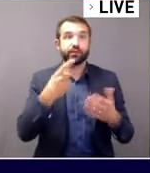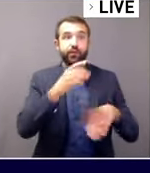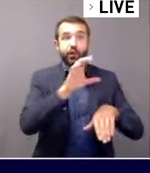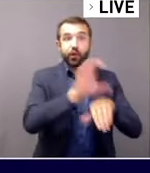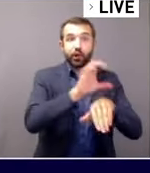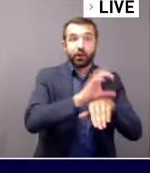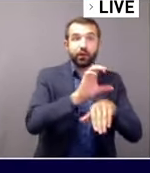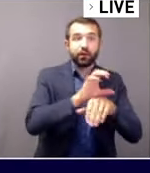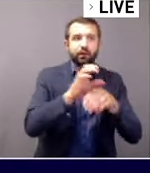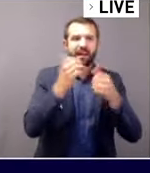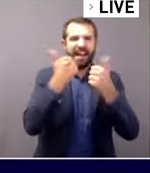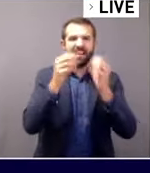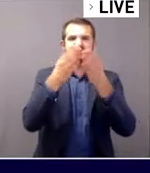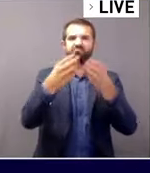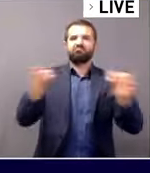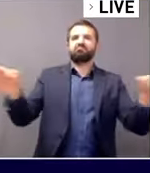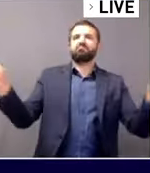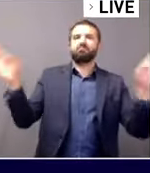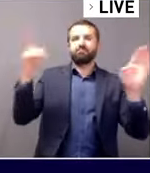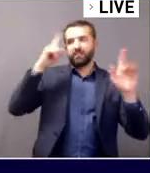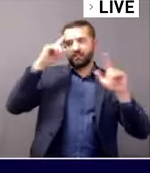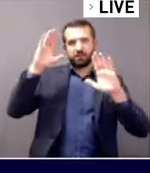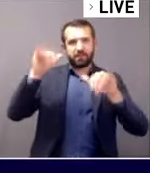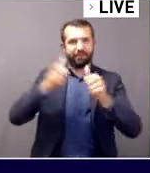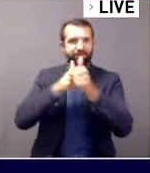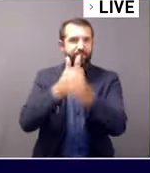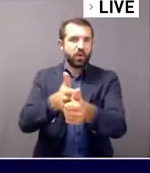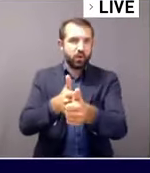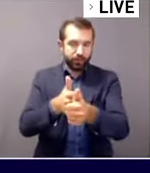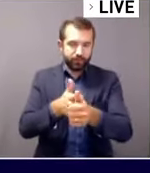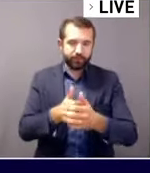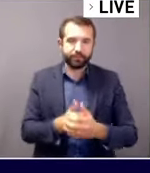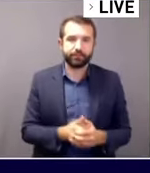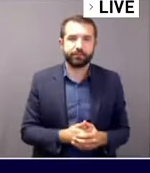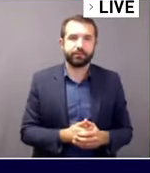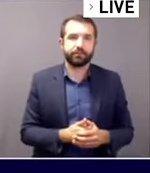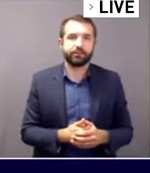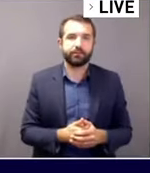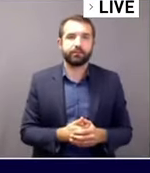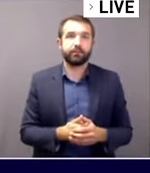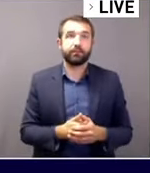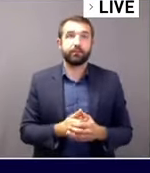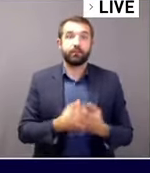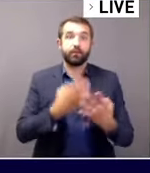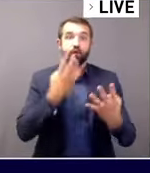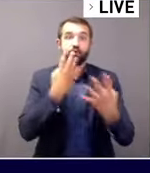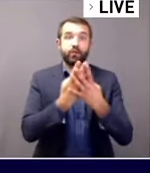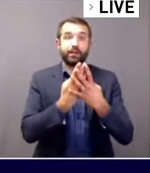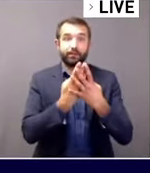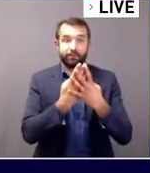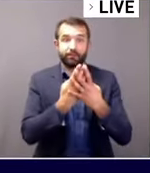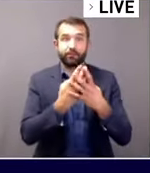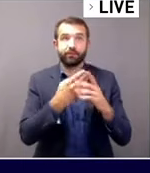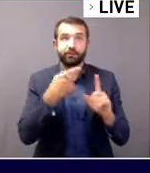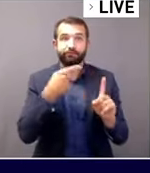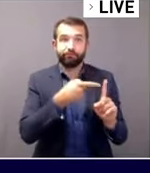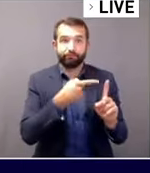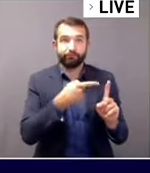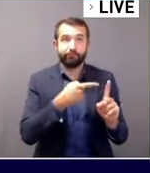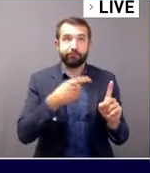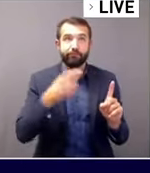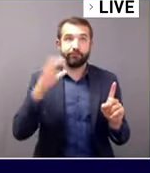we expect compliance. With respect to correctional facilities, although Maine CDC is involved